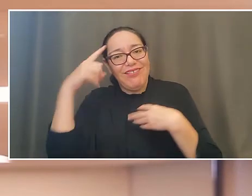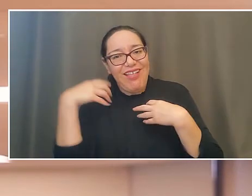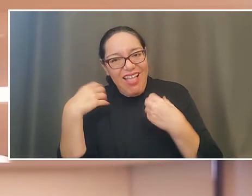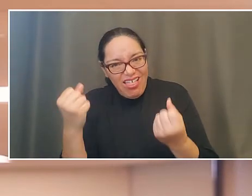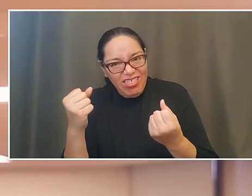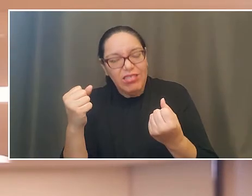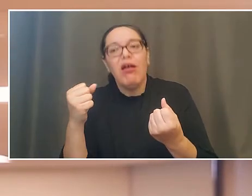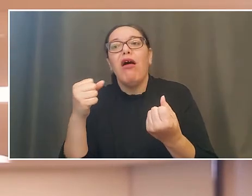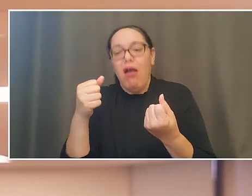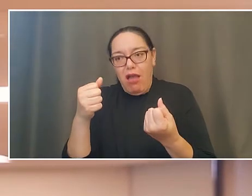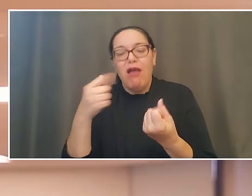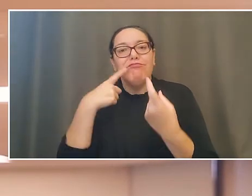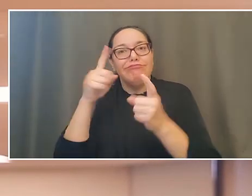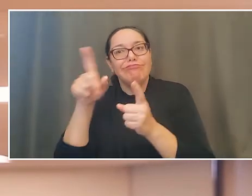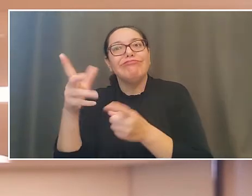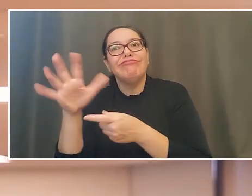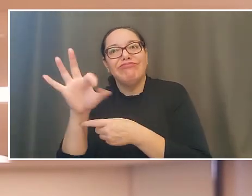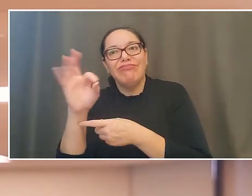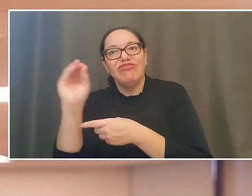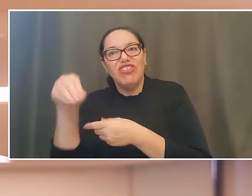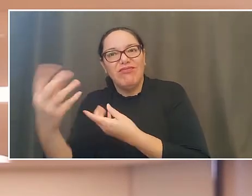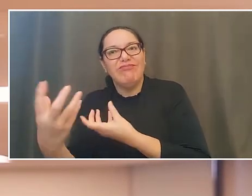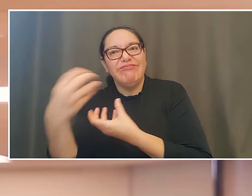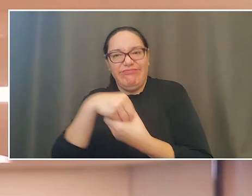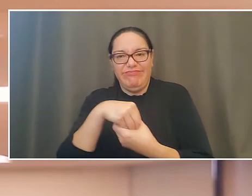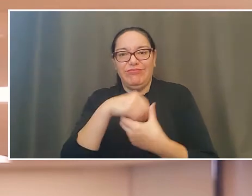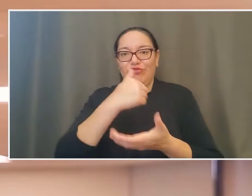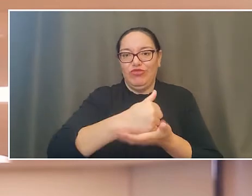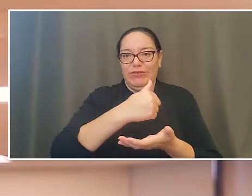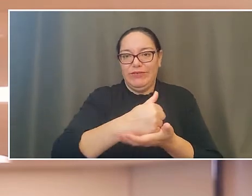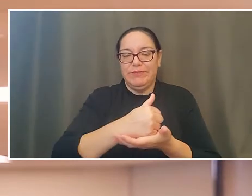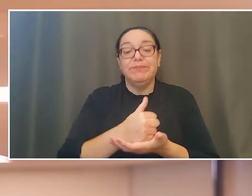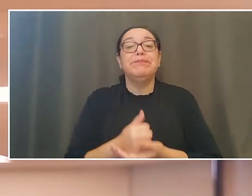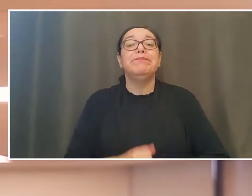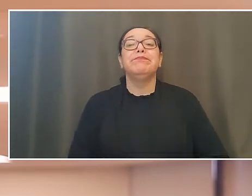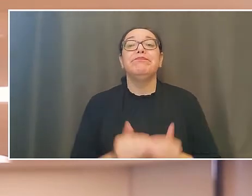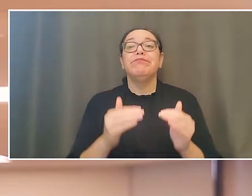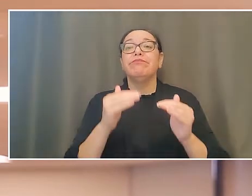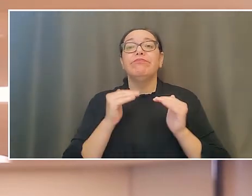engaging into treatment services. Some updates in our crisis system of care.